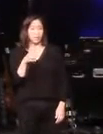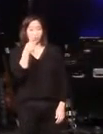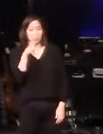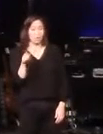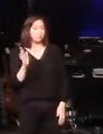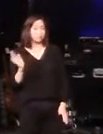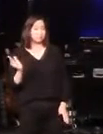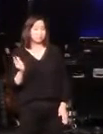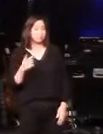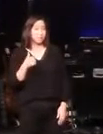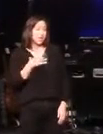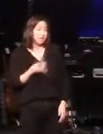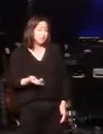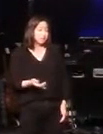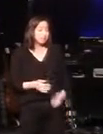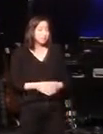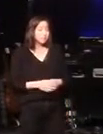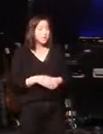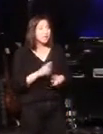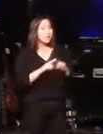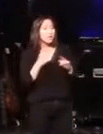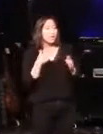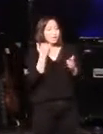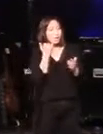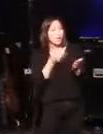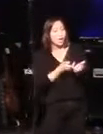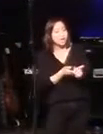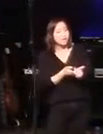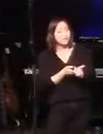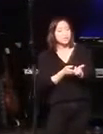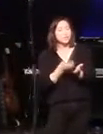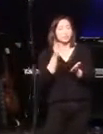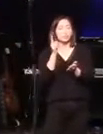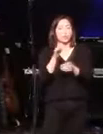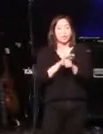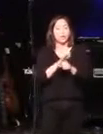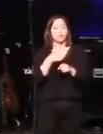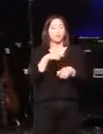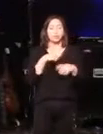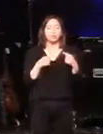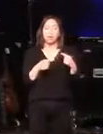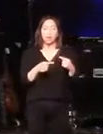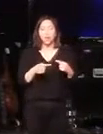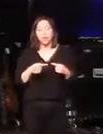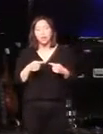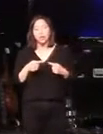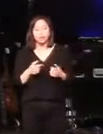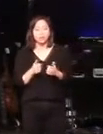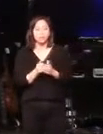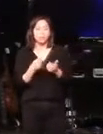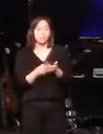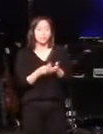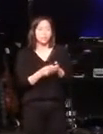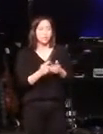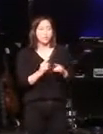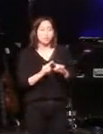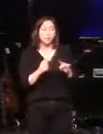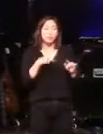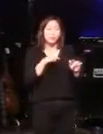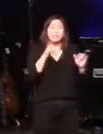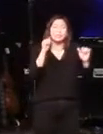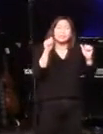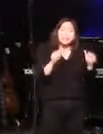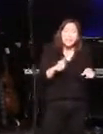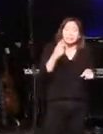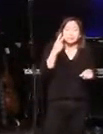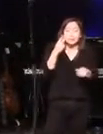ourselves, is one of the areas that we struggle with the most, but it's also the area in which we could see the most of God working, but we don't let